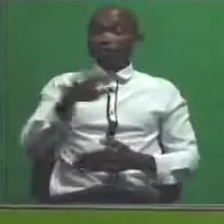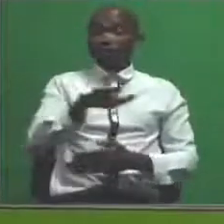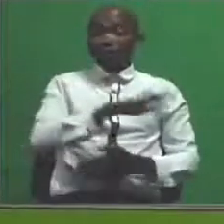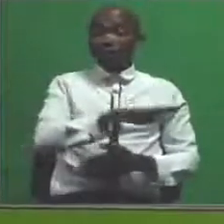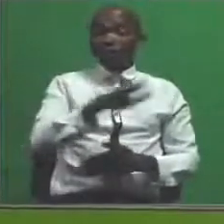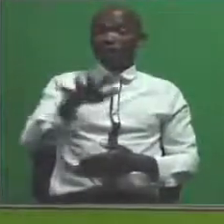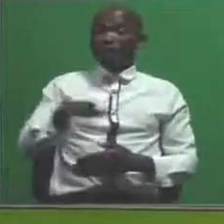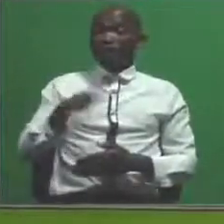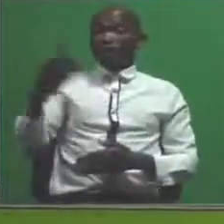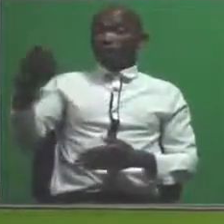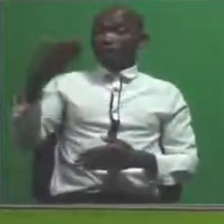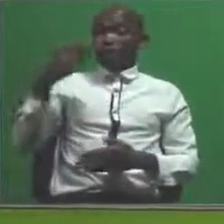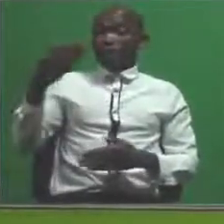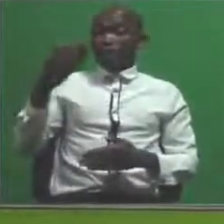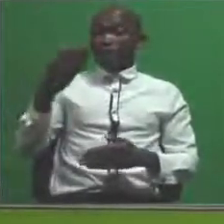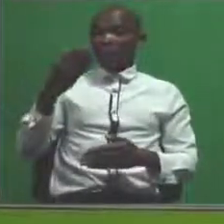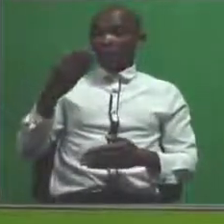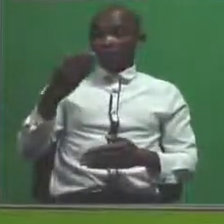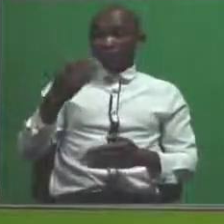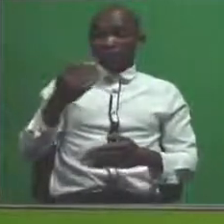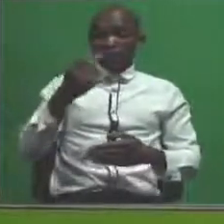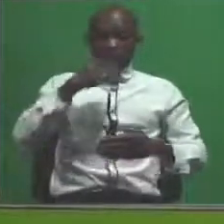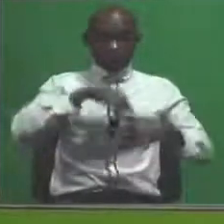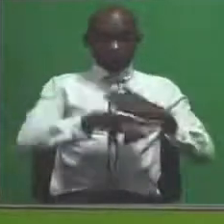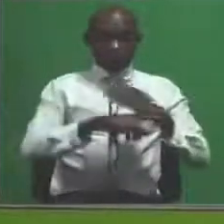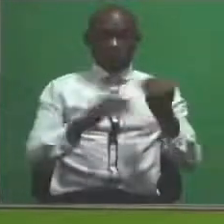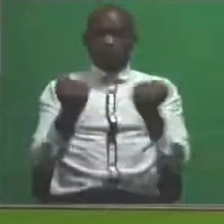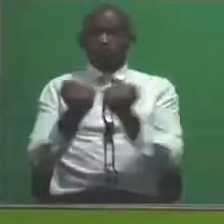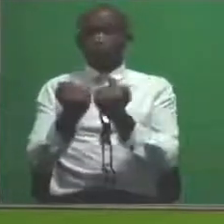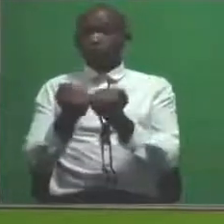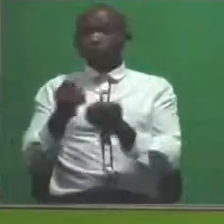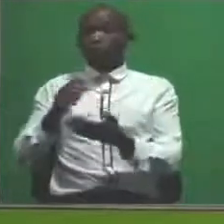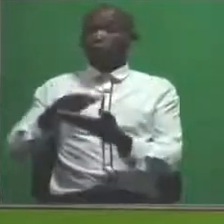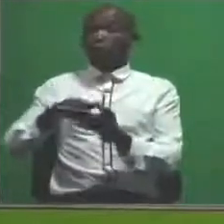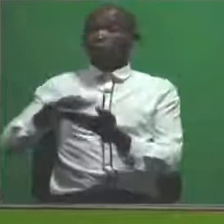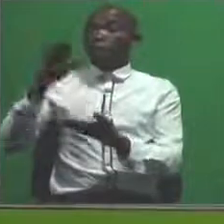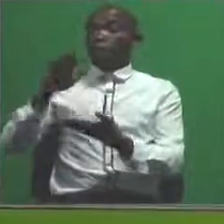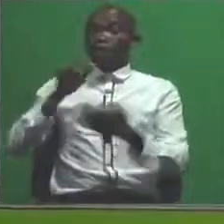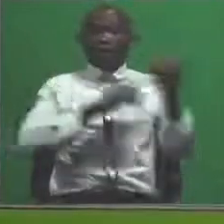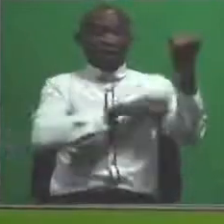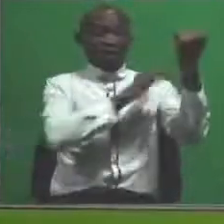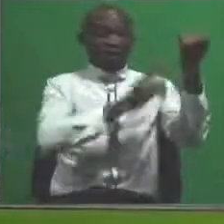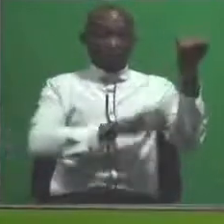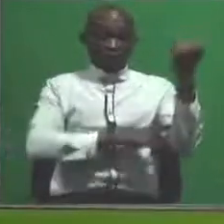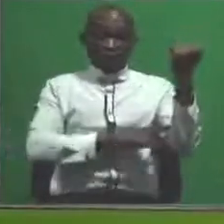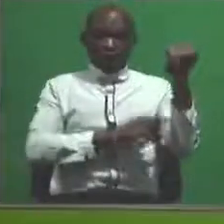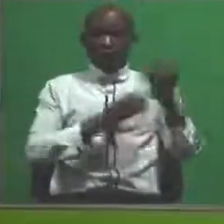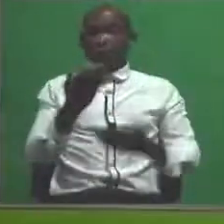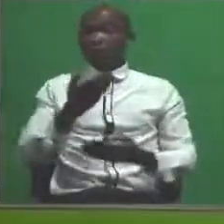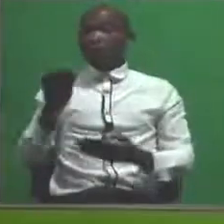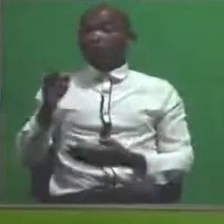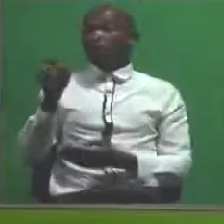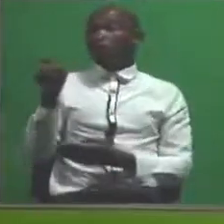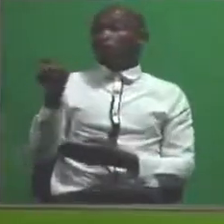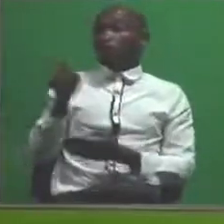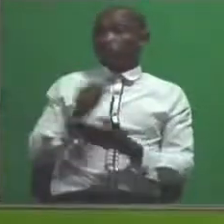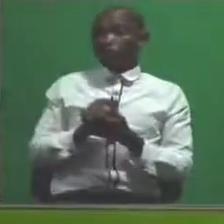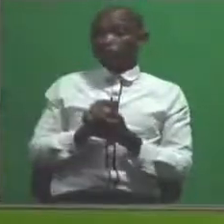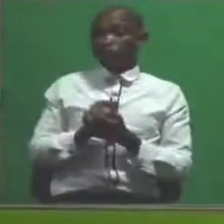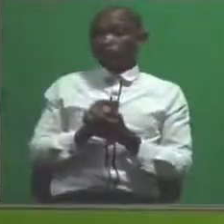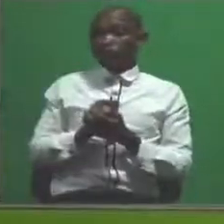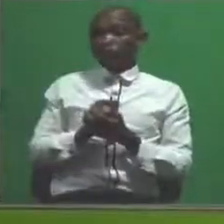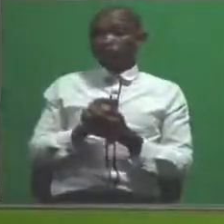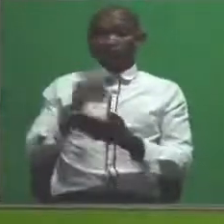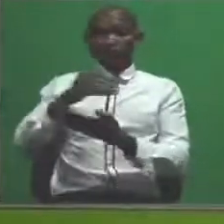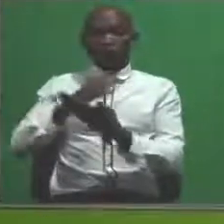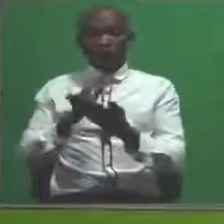the reactant plus energy of the surrounding make to have more energy than here. Here energy, some amount